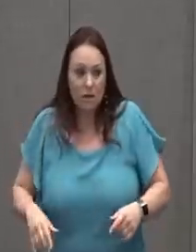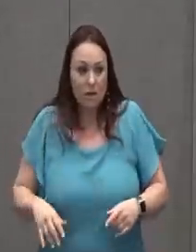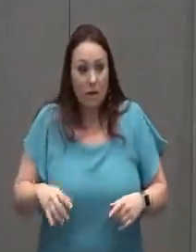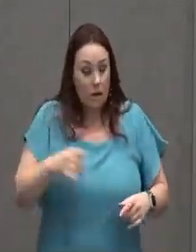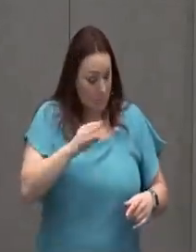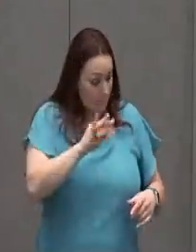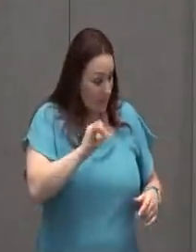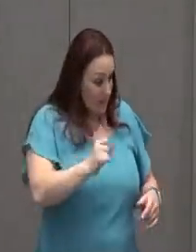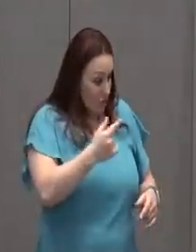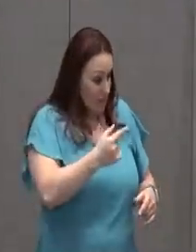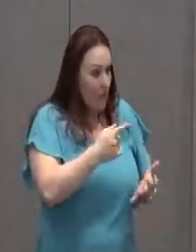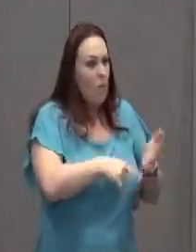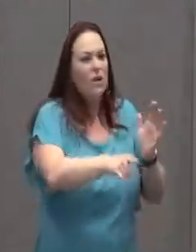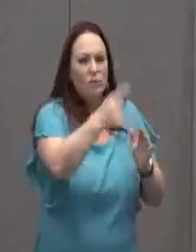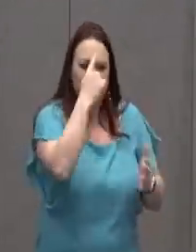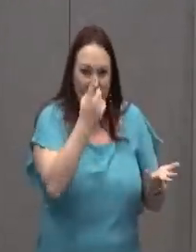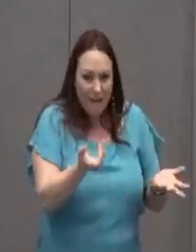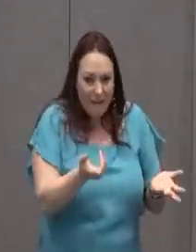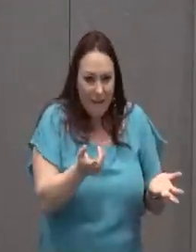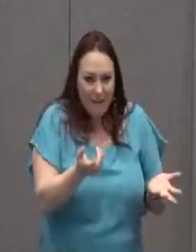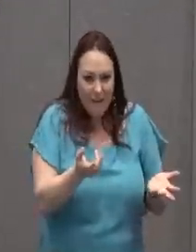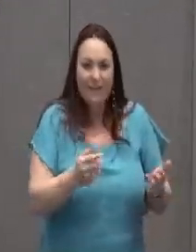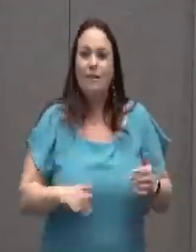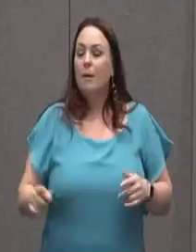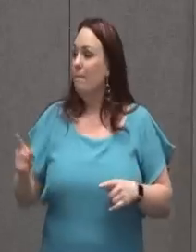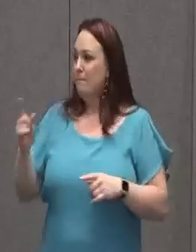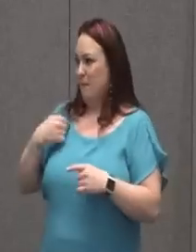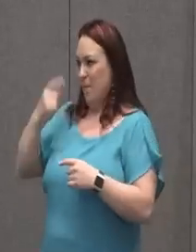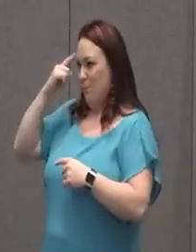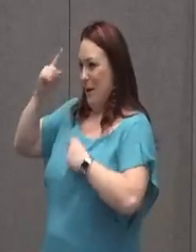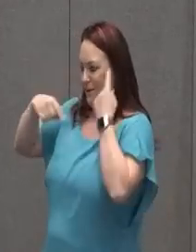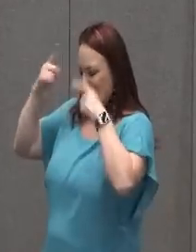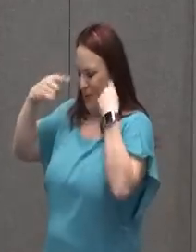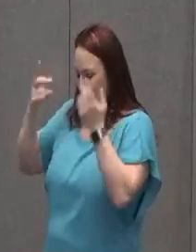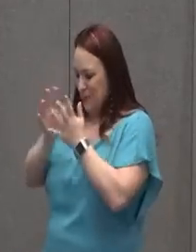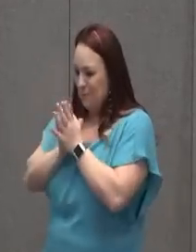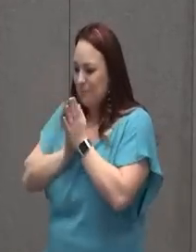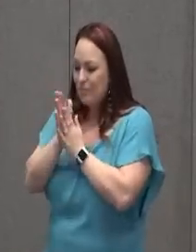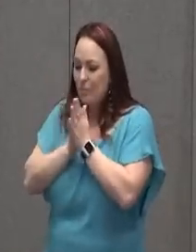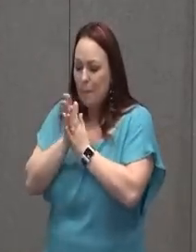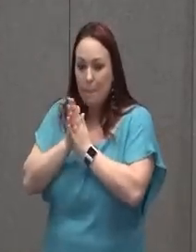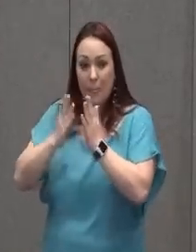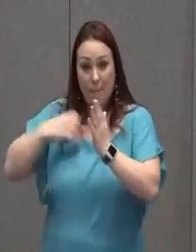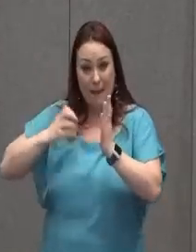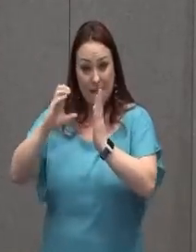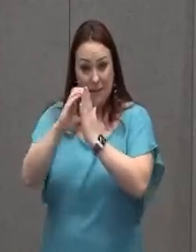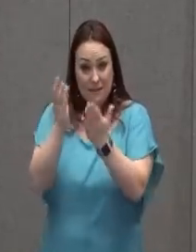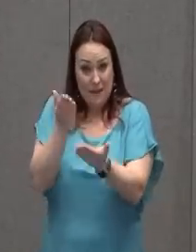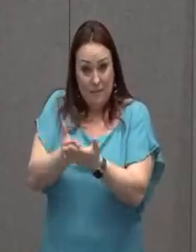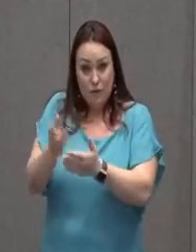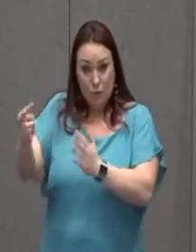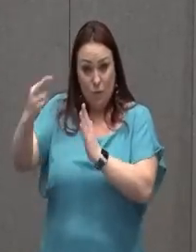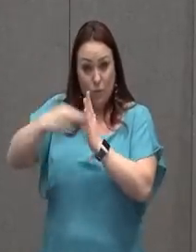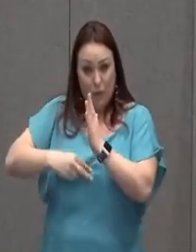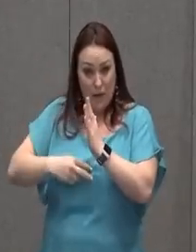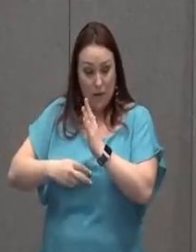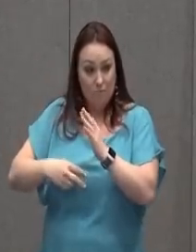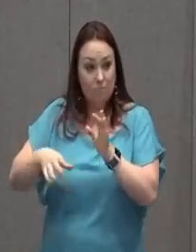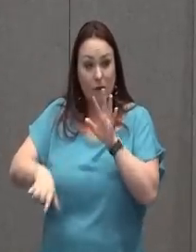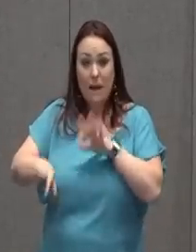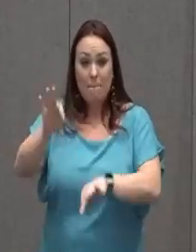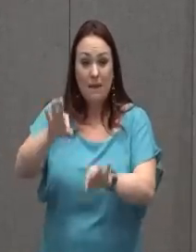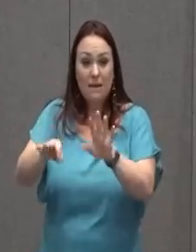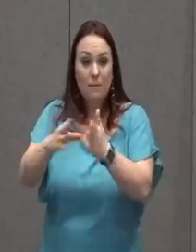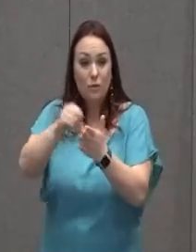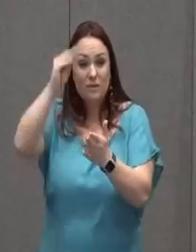just... My gears are just moving like crazy. Okay, so from my text evidence from what you read to me, what I picked up on